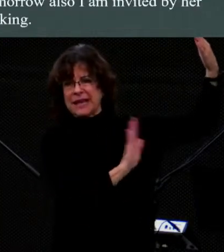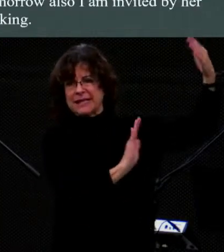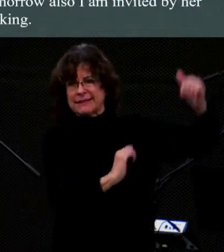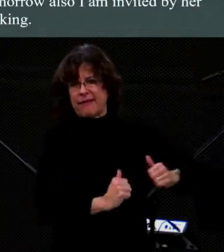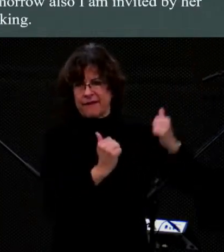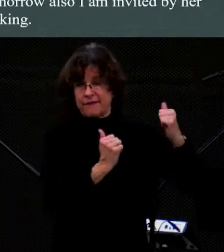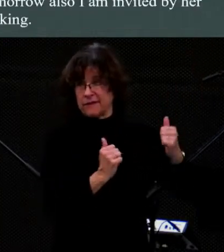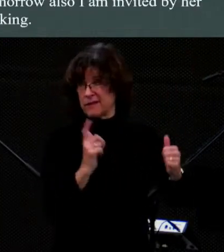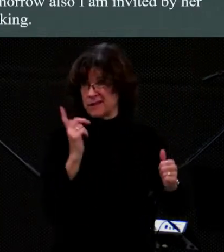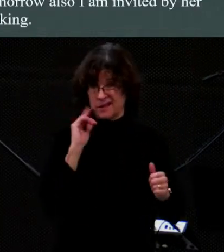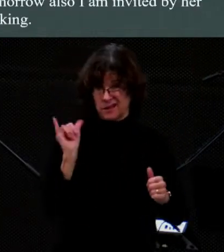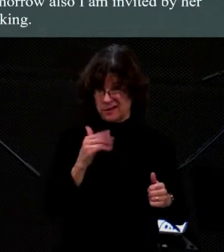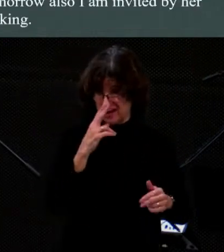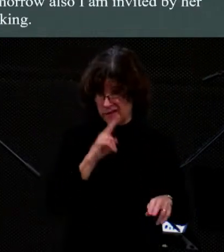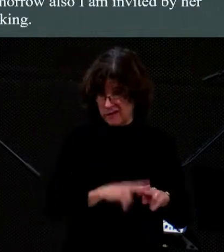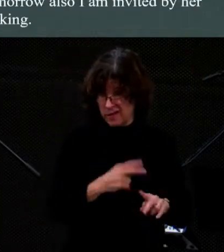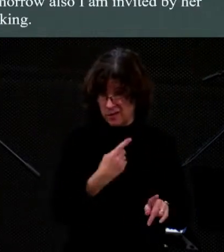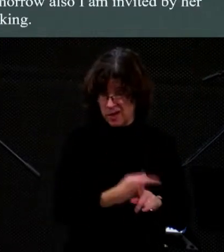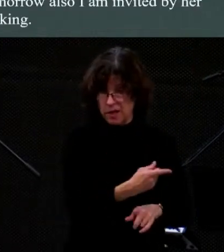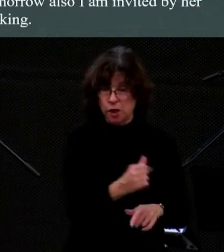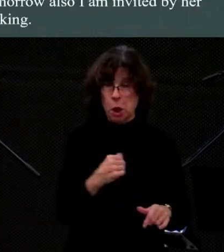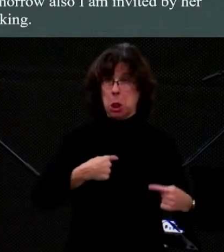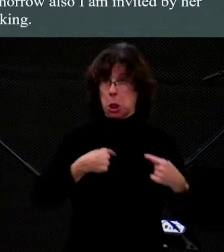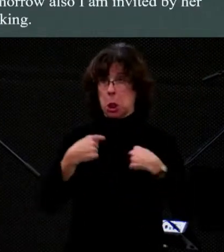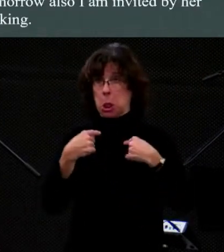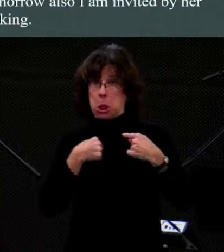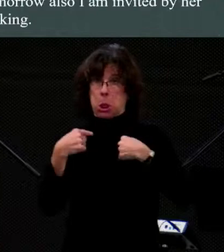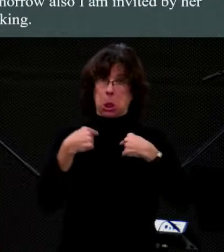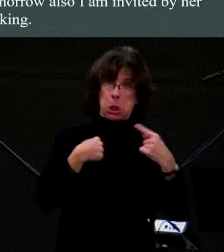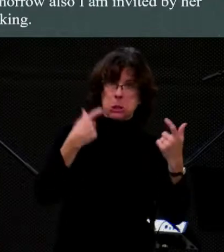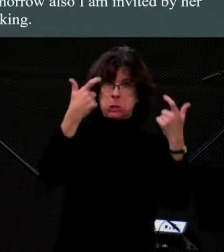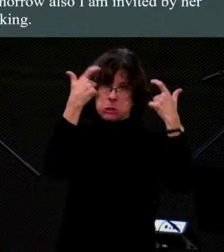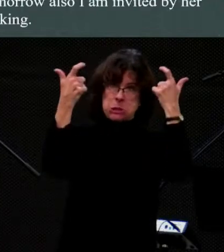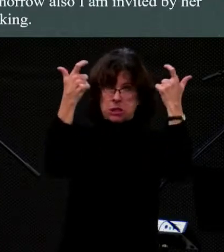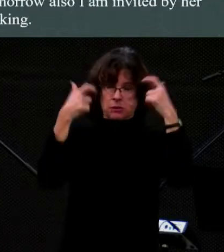like a great party, doesn't it? The me monster comes out in Haman.